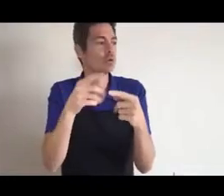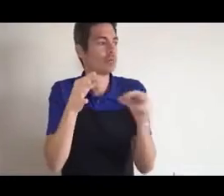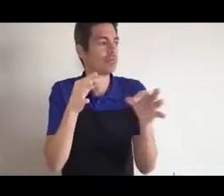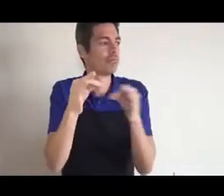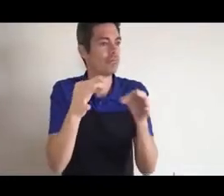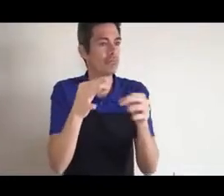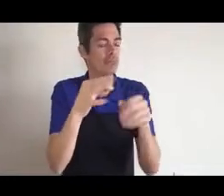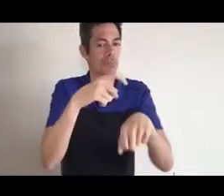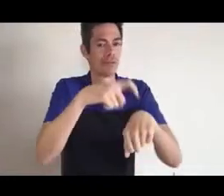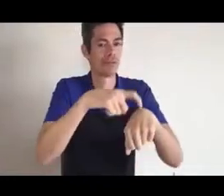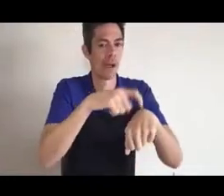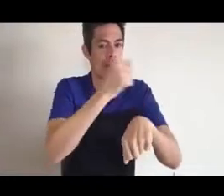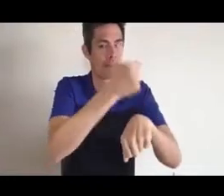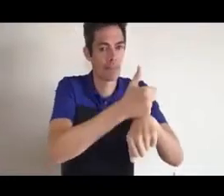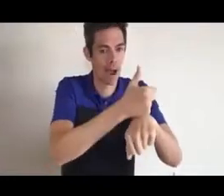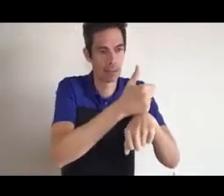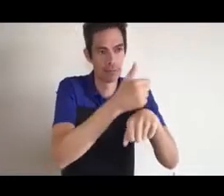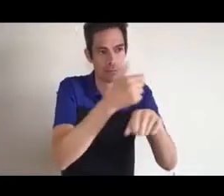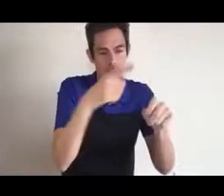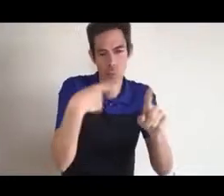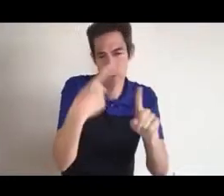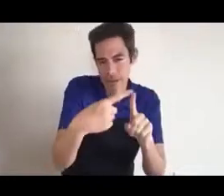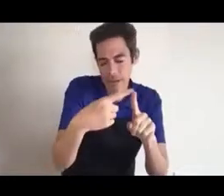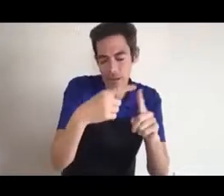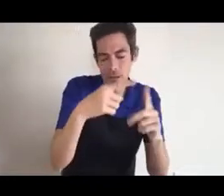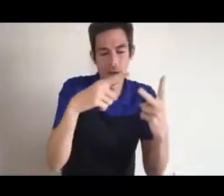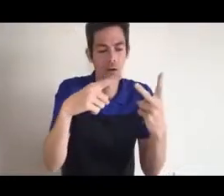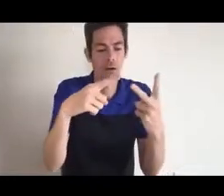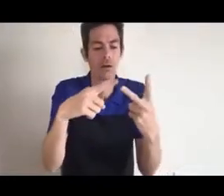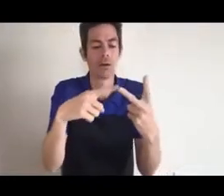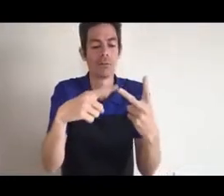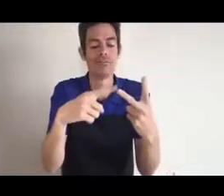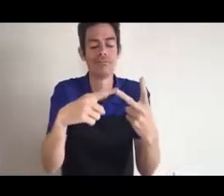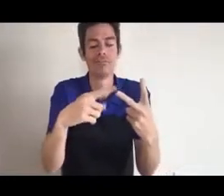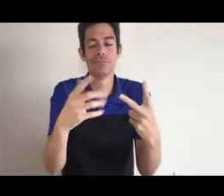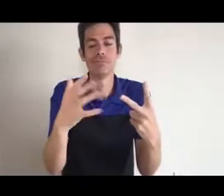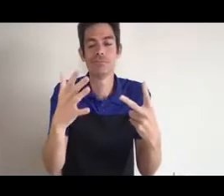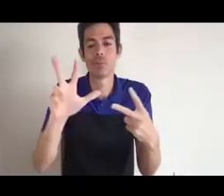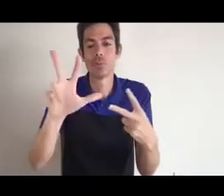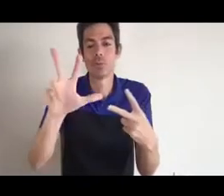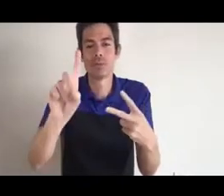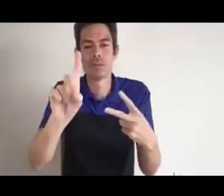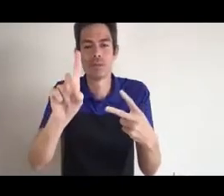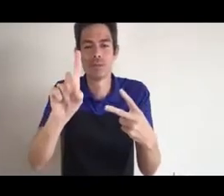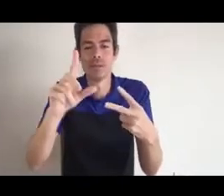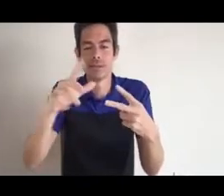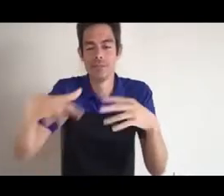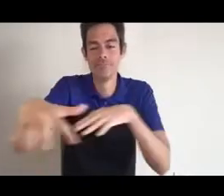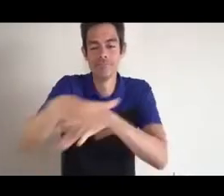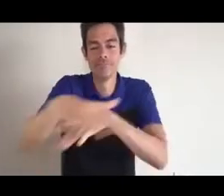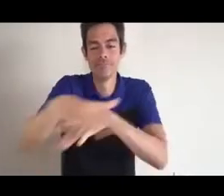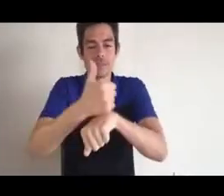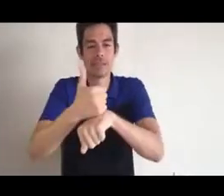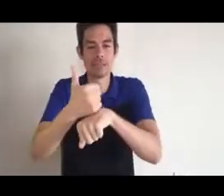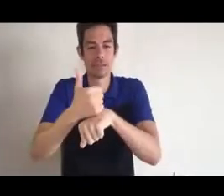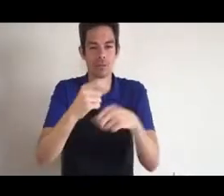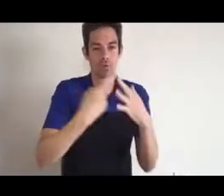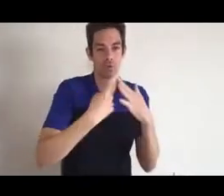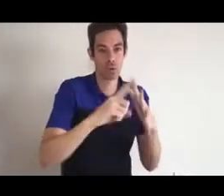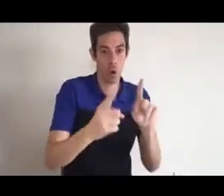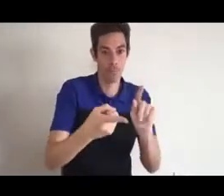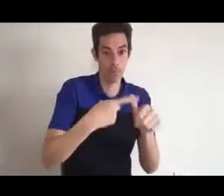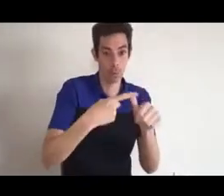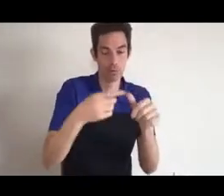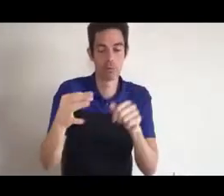subject, because it's easy to explain. First, you have your time for when, and then your